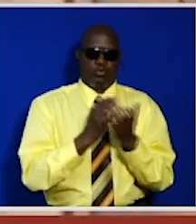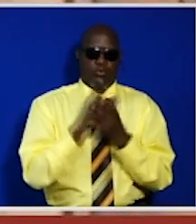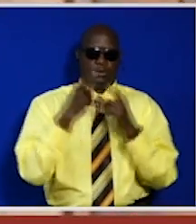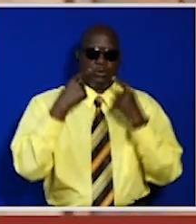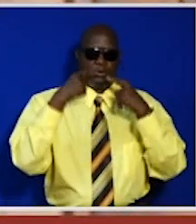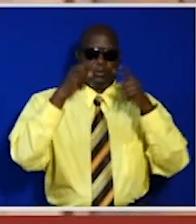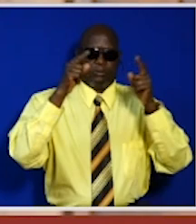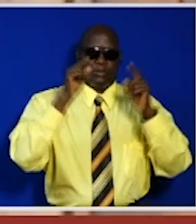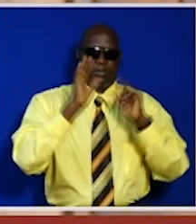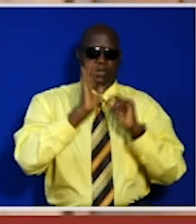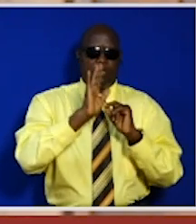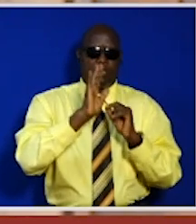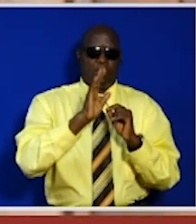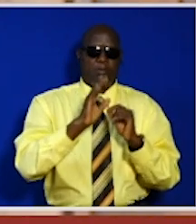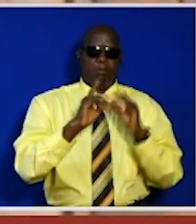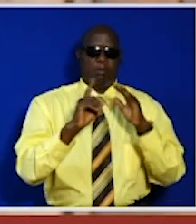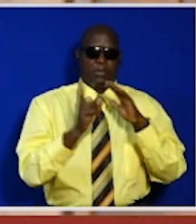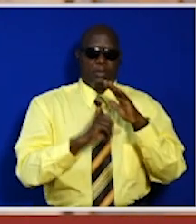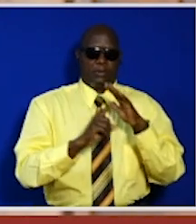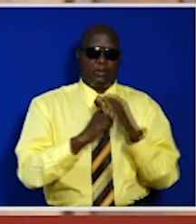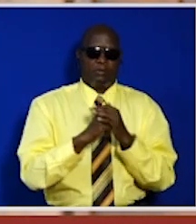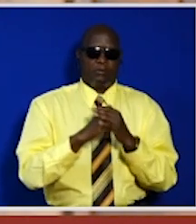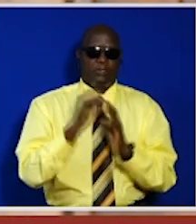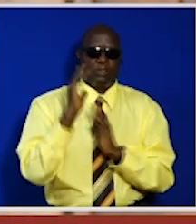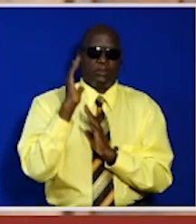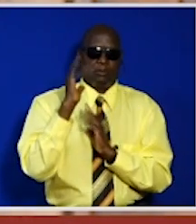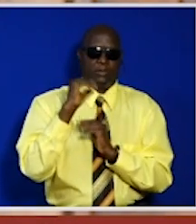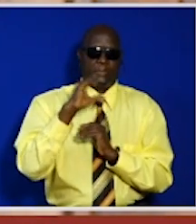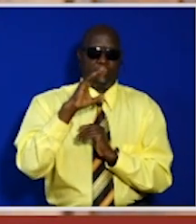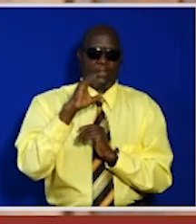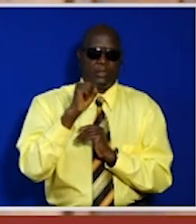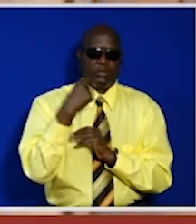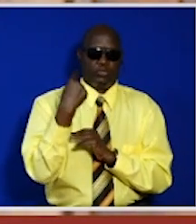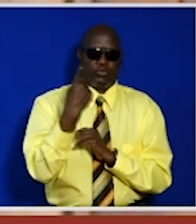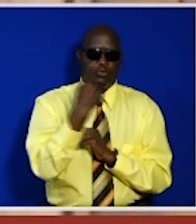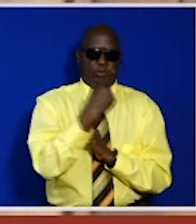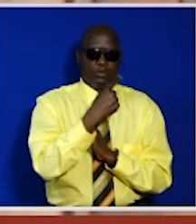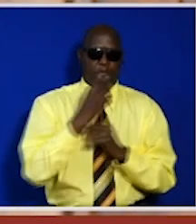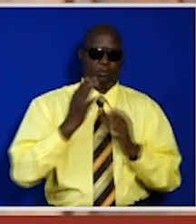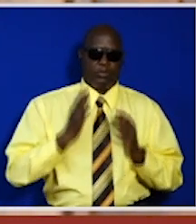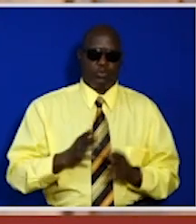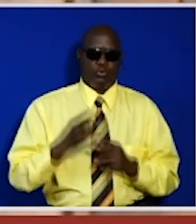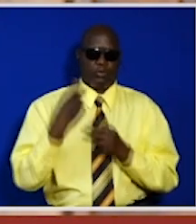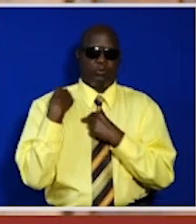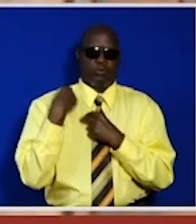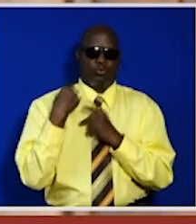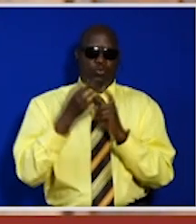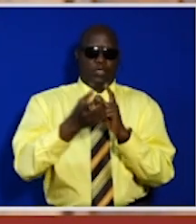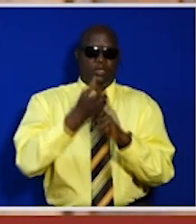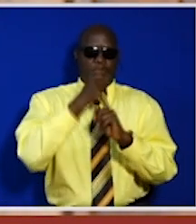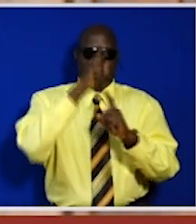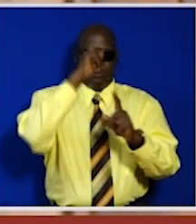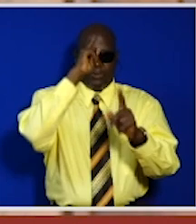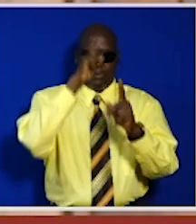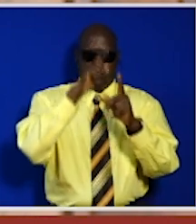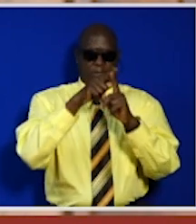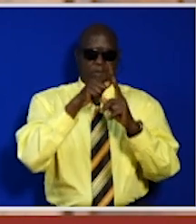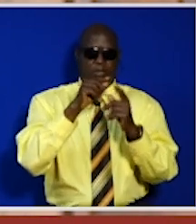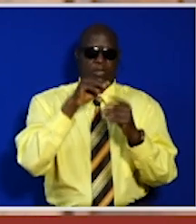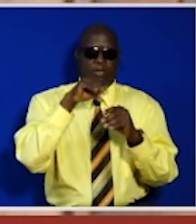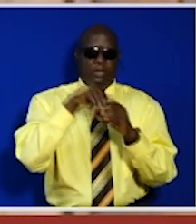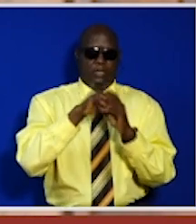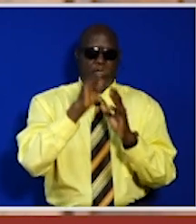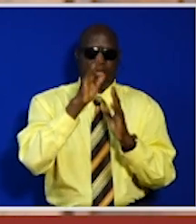zao. I expect each cabinet secretary to take personal responsibility for achieving the targets outlined in their